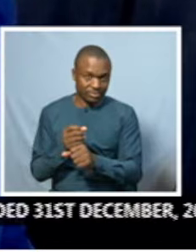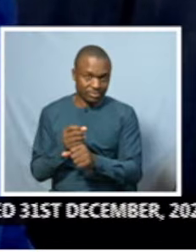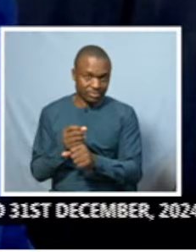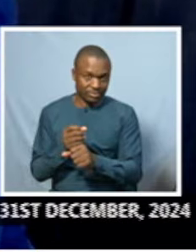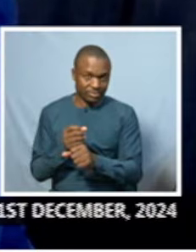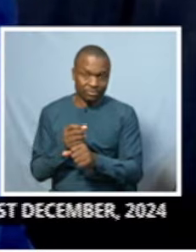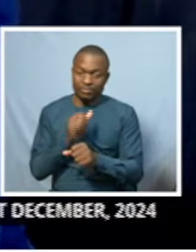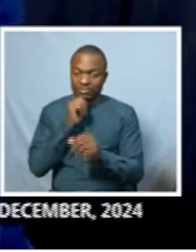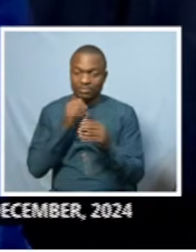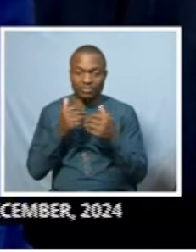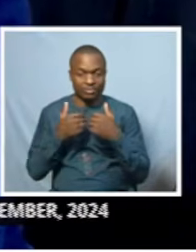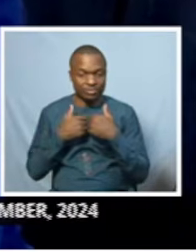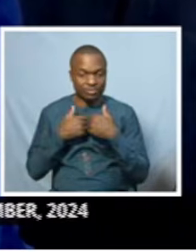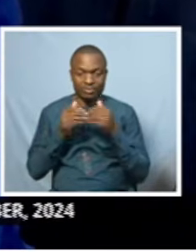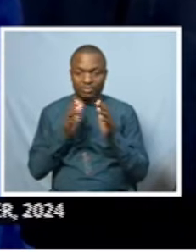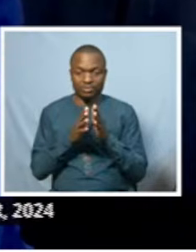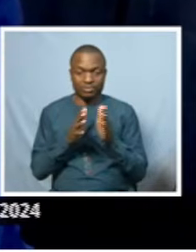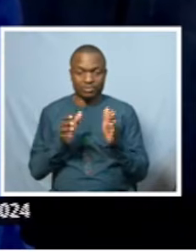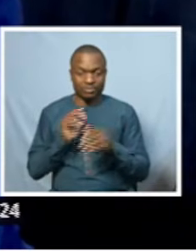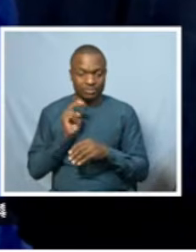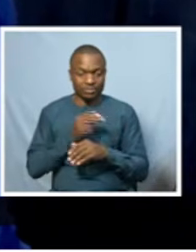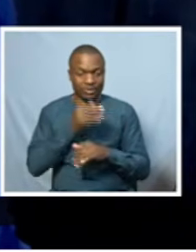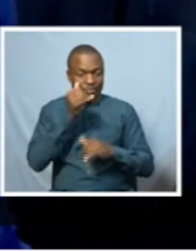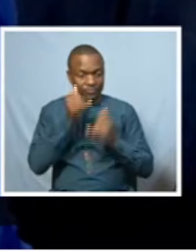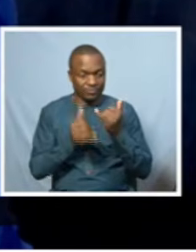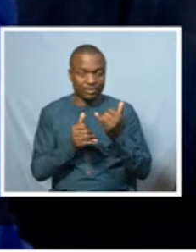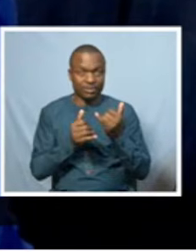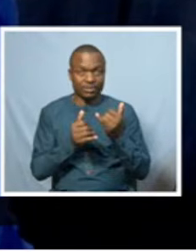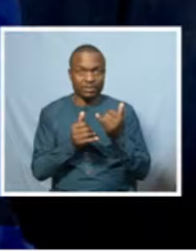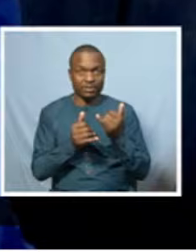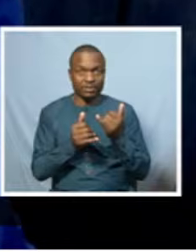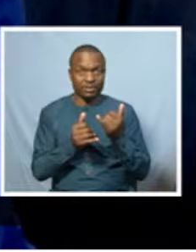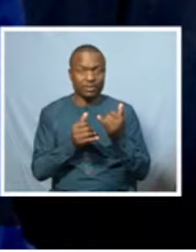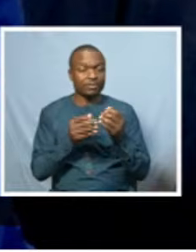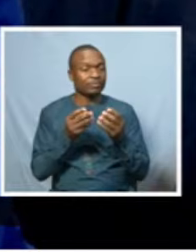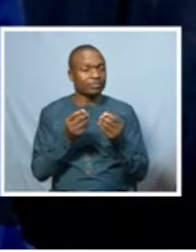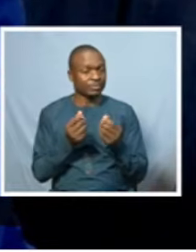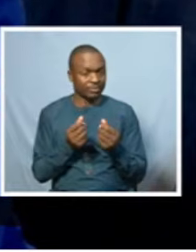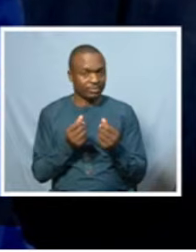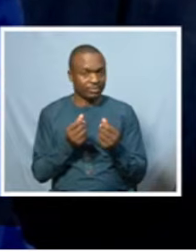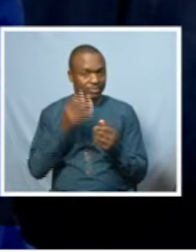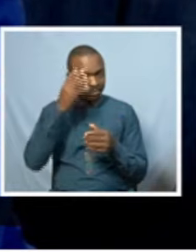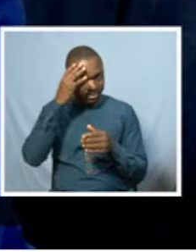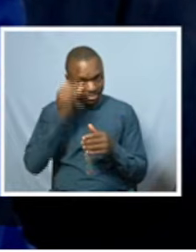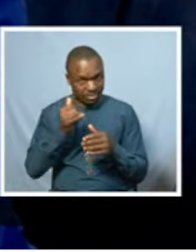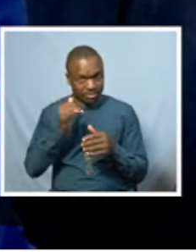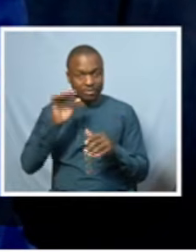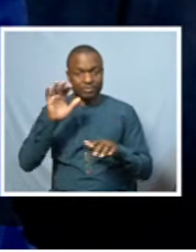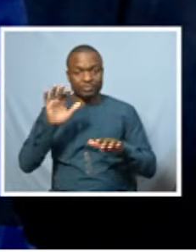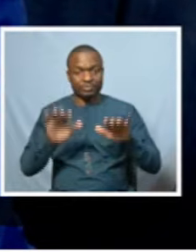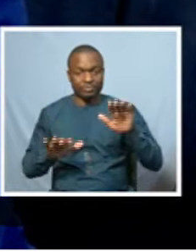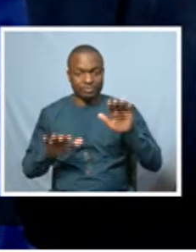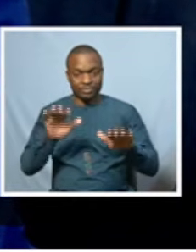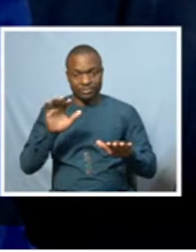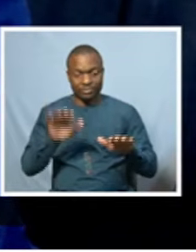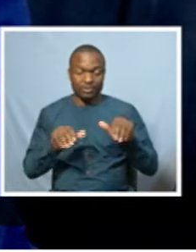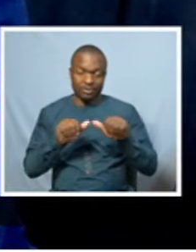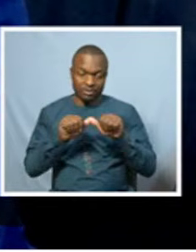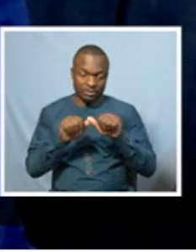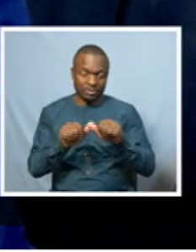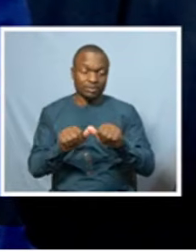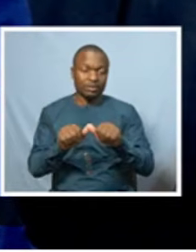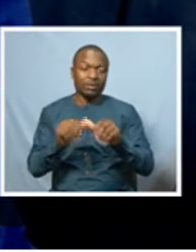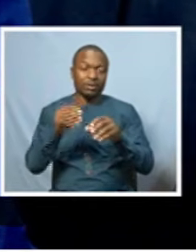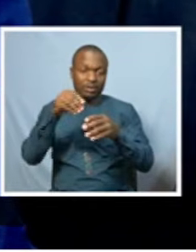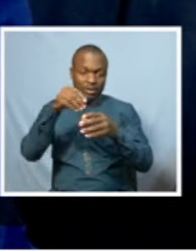no space for us to exhaust the funding. Hence, the balance that we still had